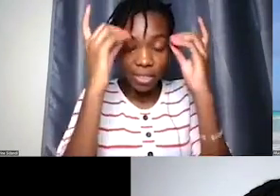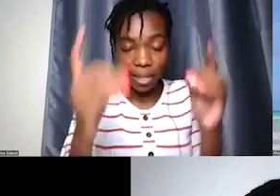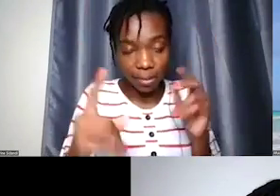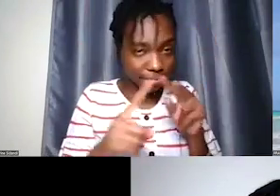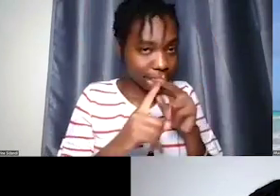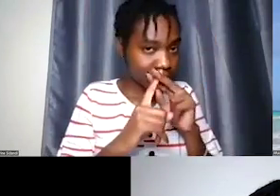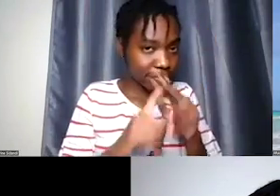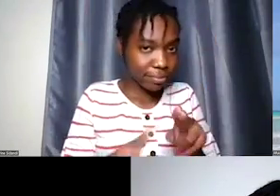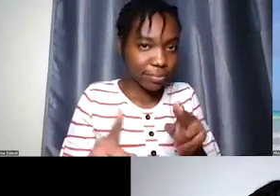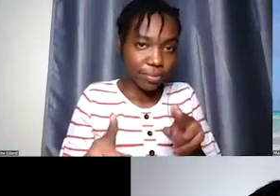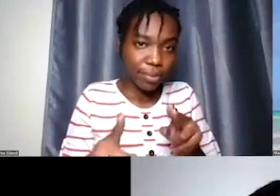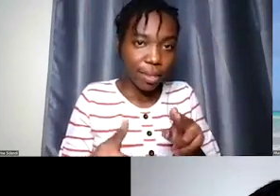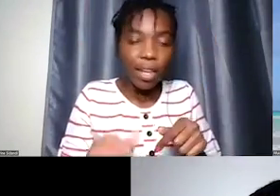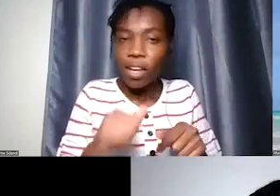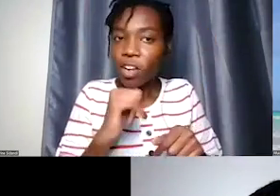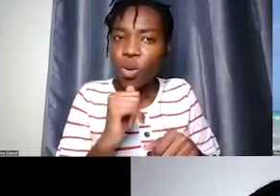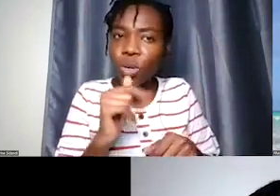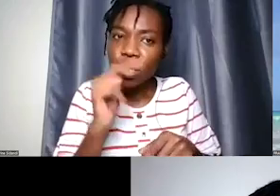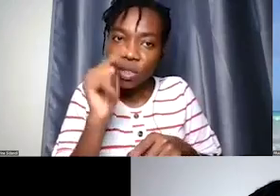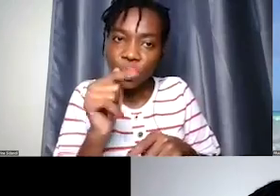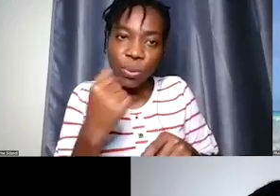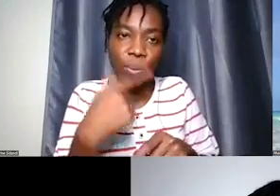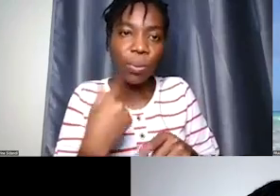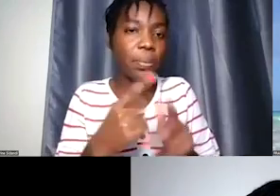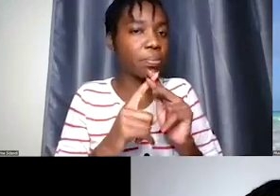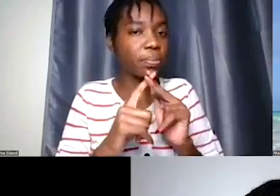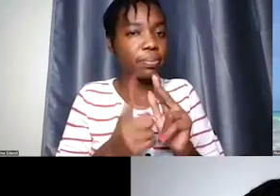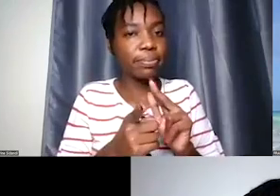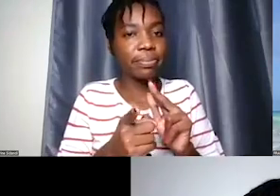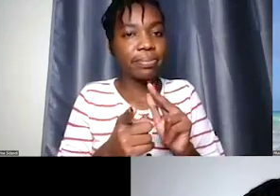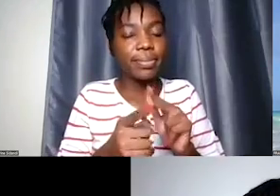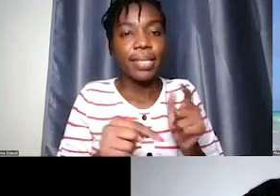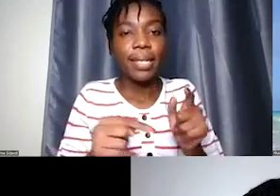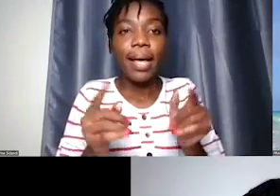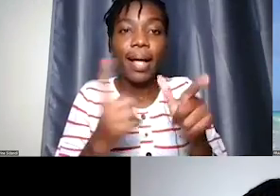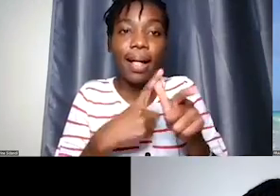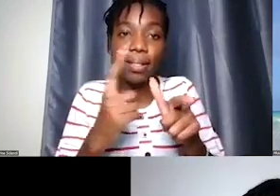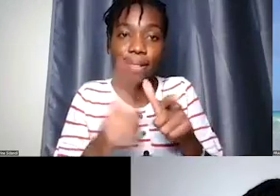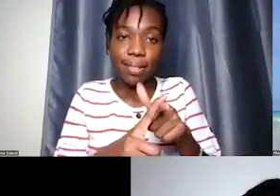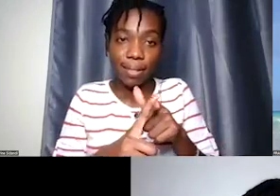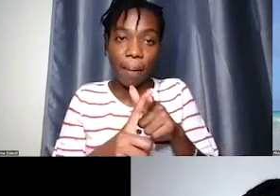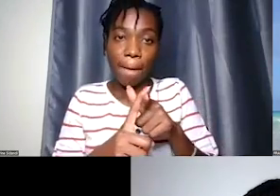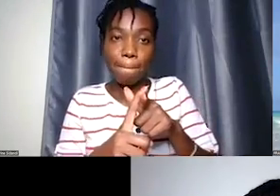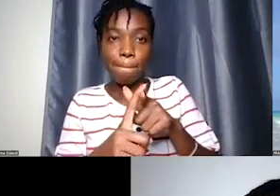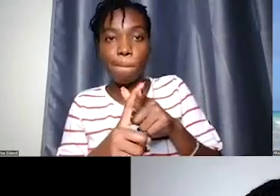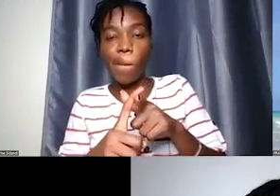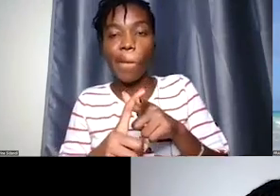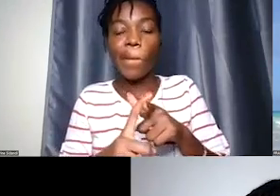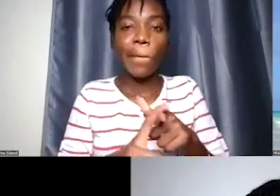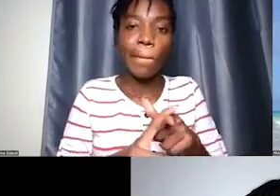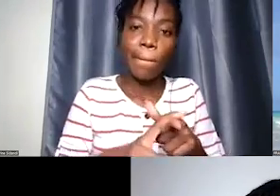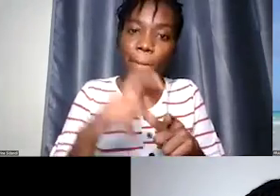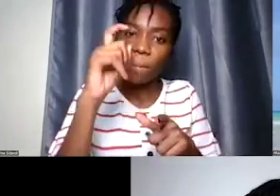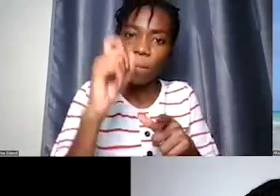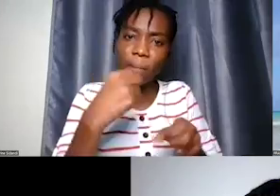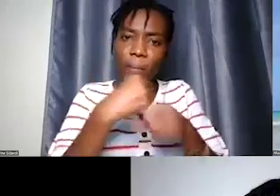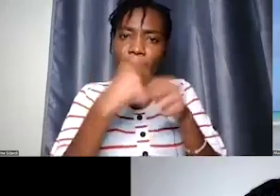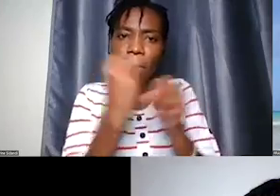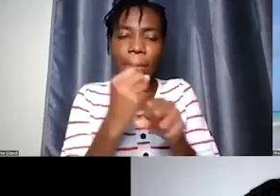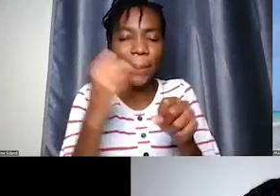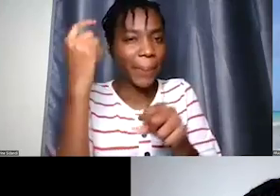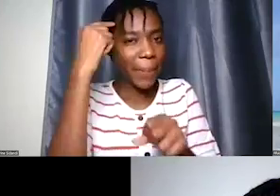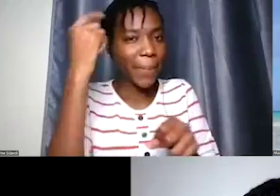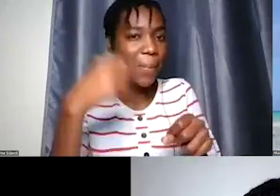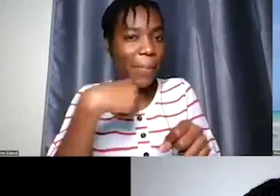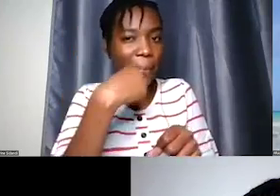who you walk, it is not yourself that walked away. And therefore, you must make the mind and say, look, even if